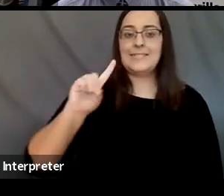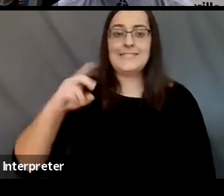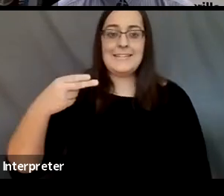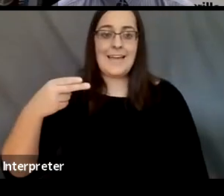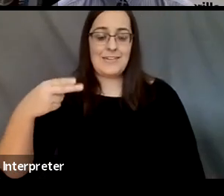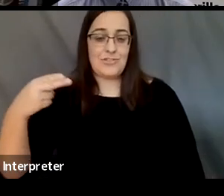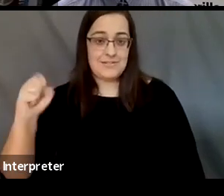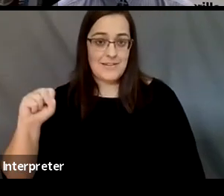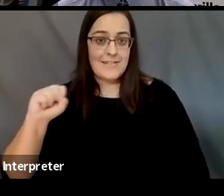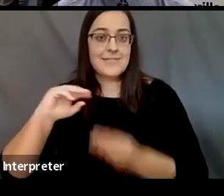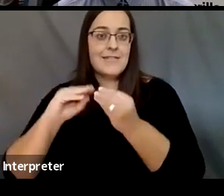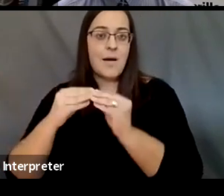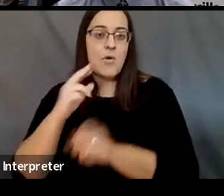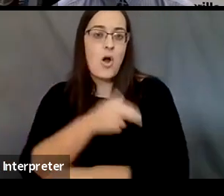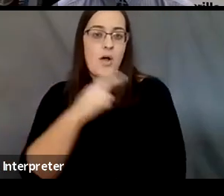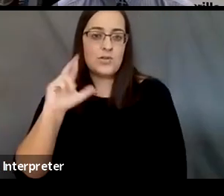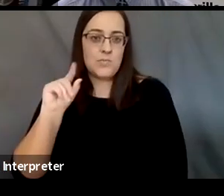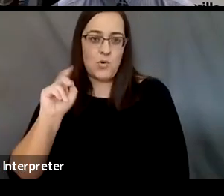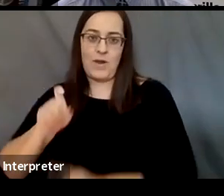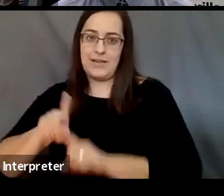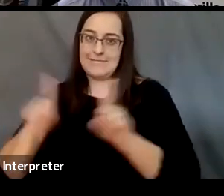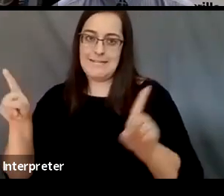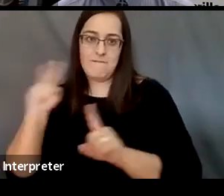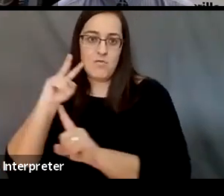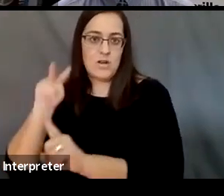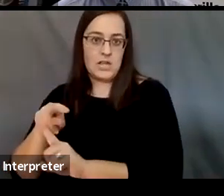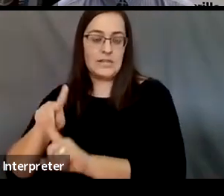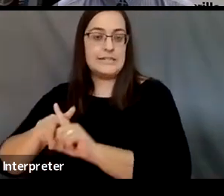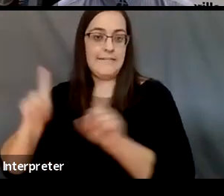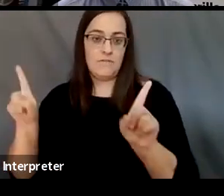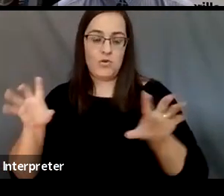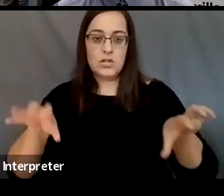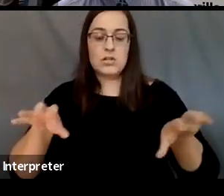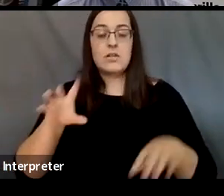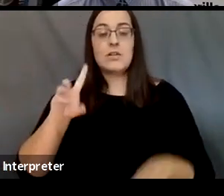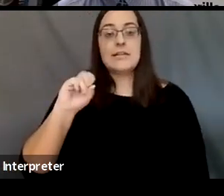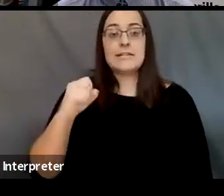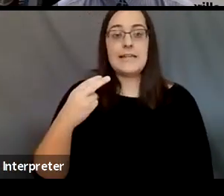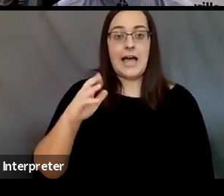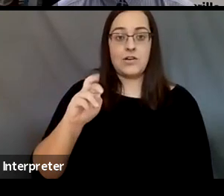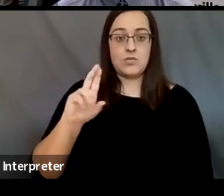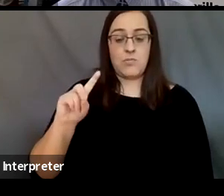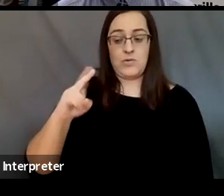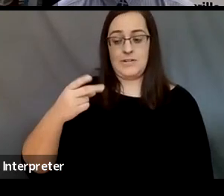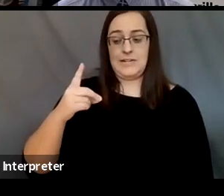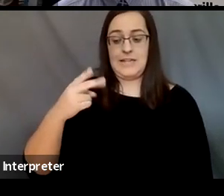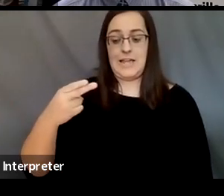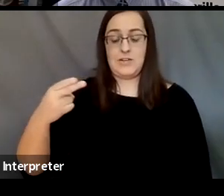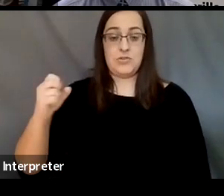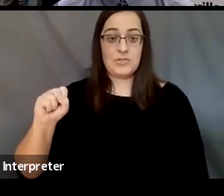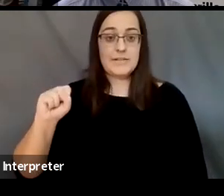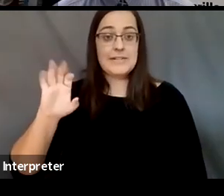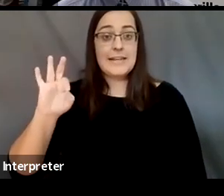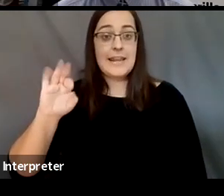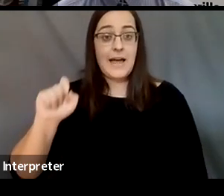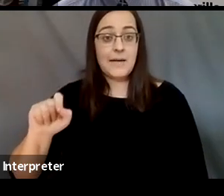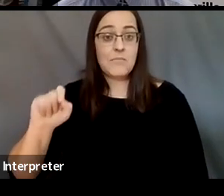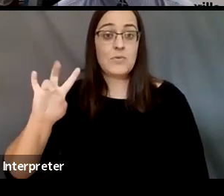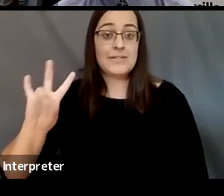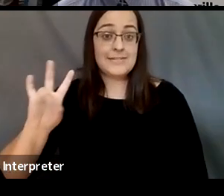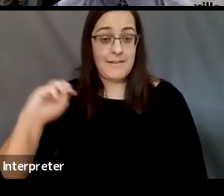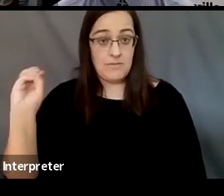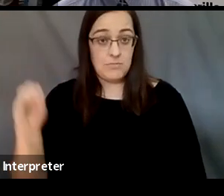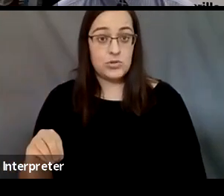number is. And on the dashboard, the number is, the DSHS percentage is